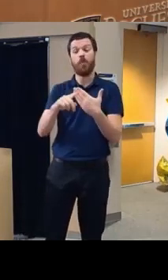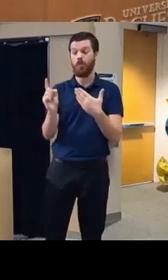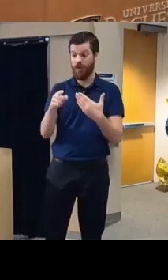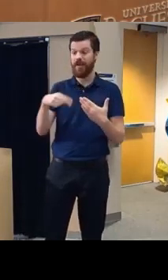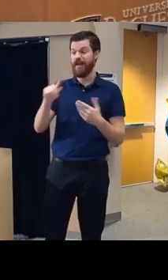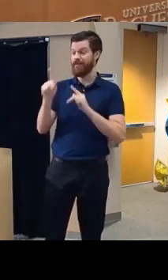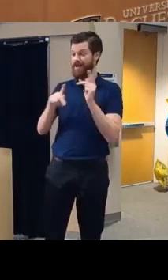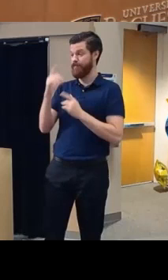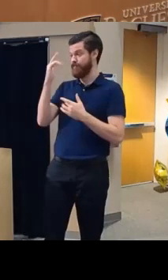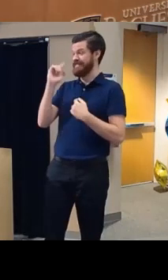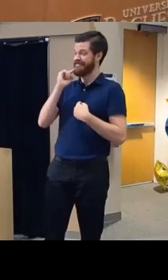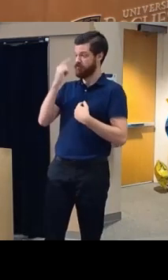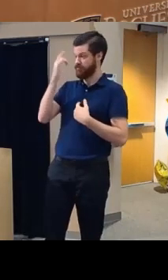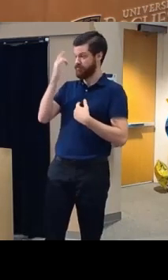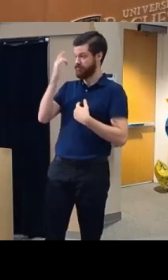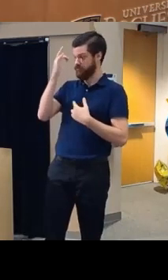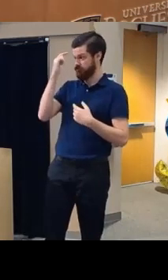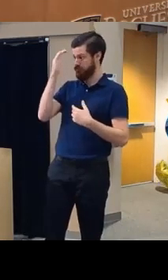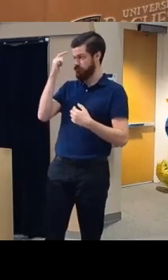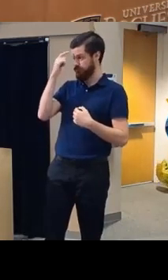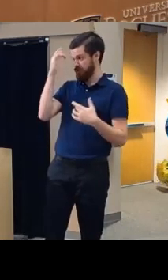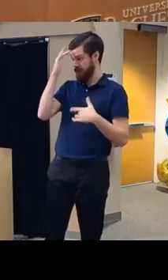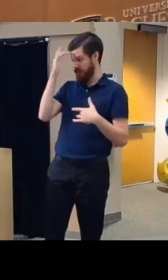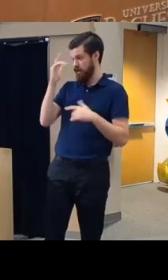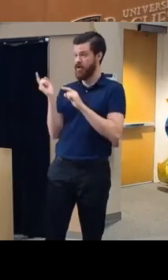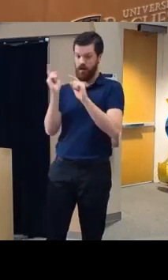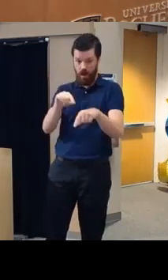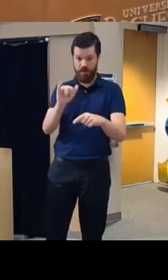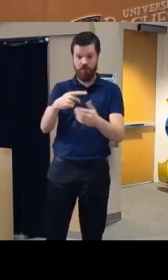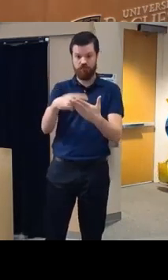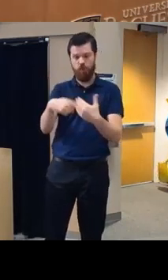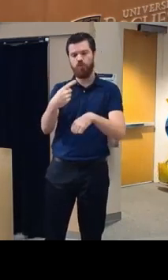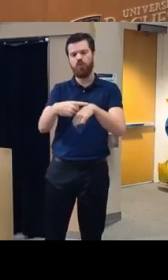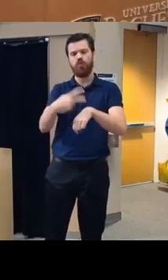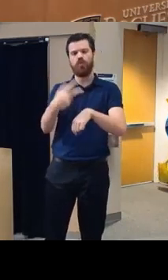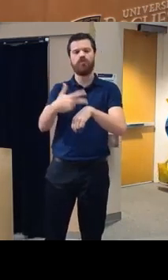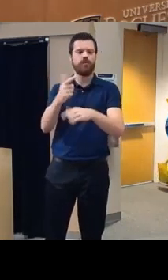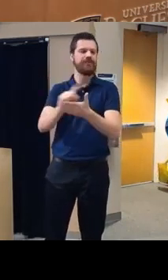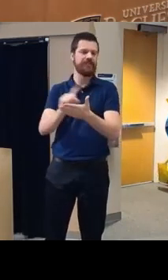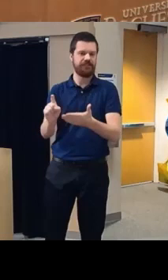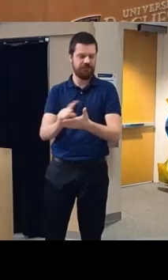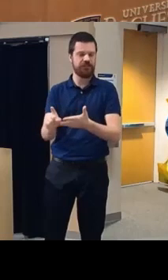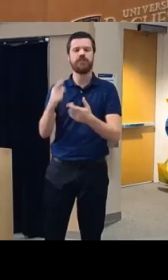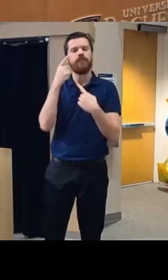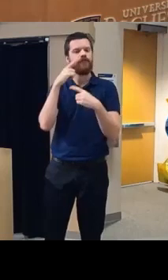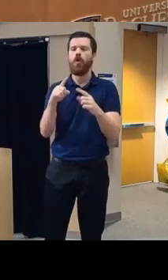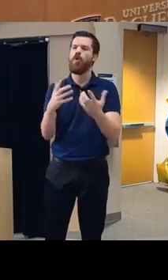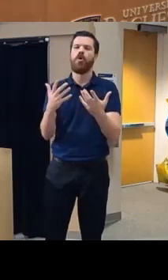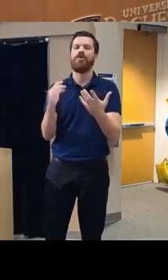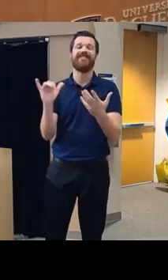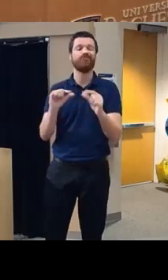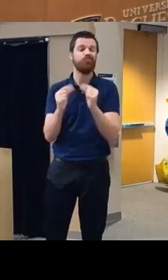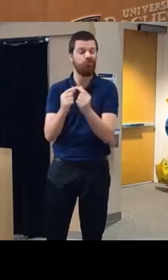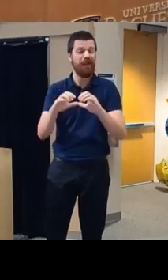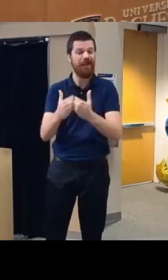mental illness go to 1 to 3 times a week to get to take mostly like